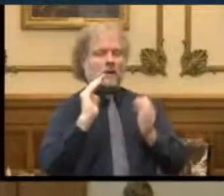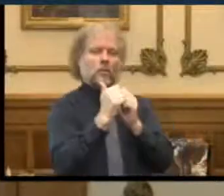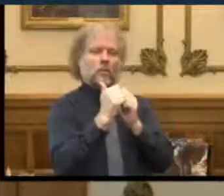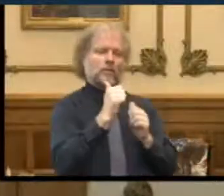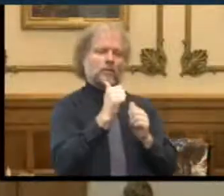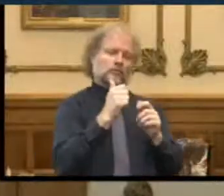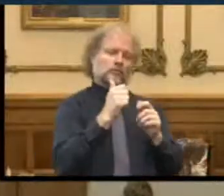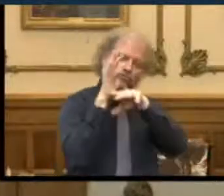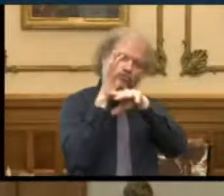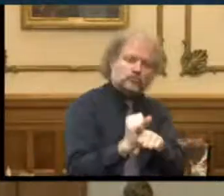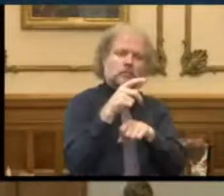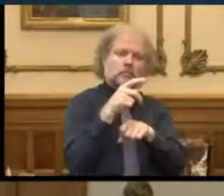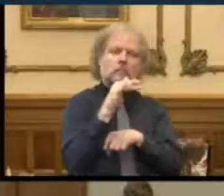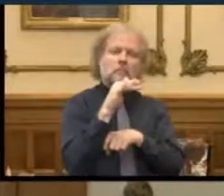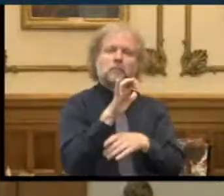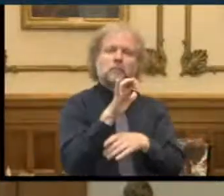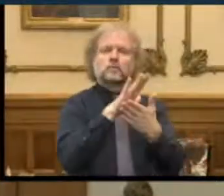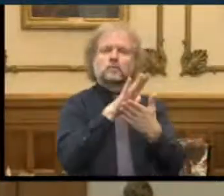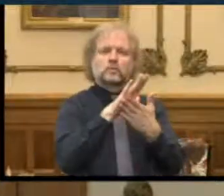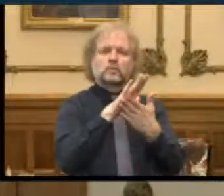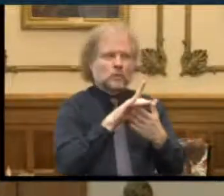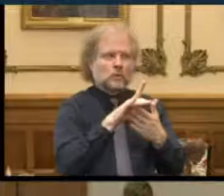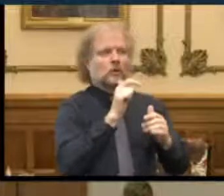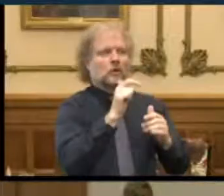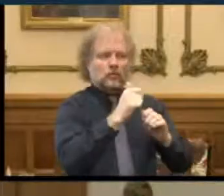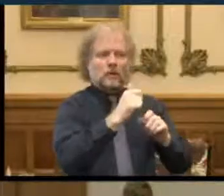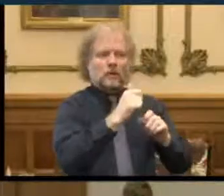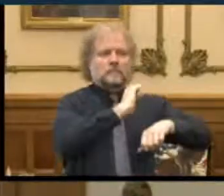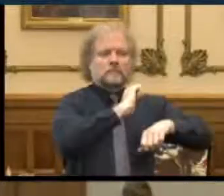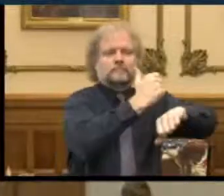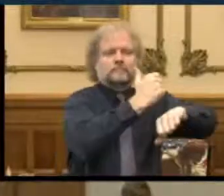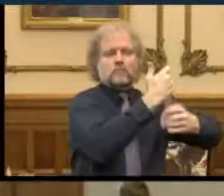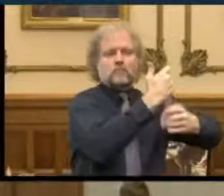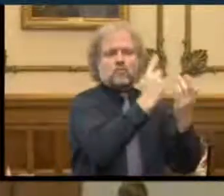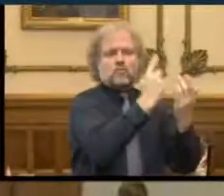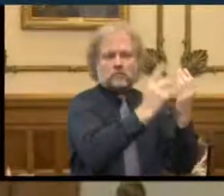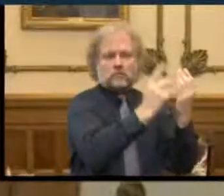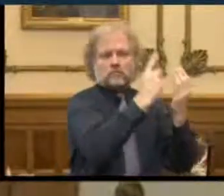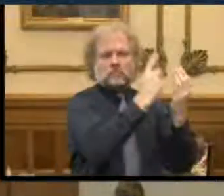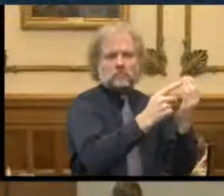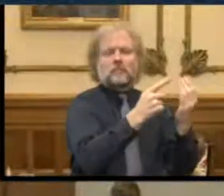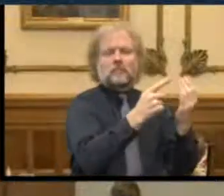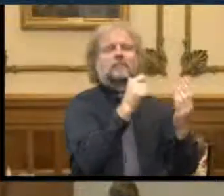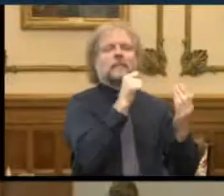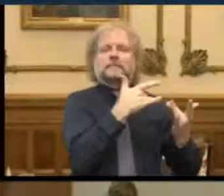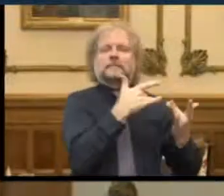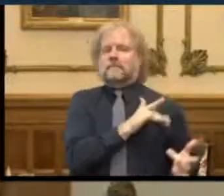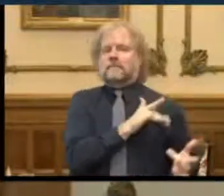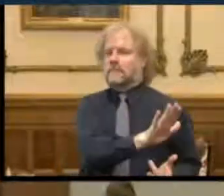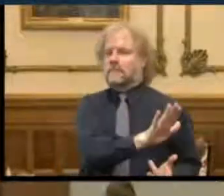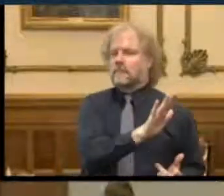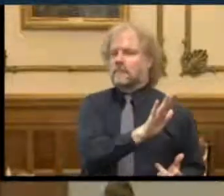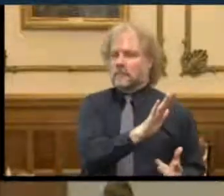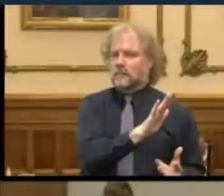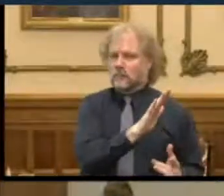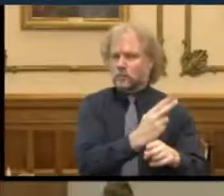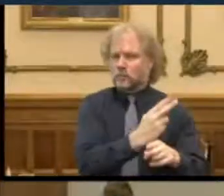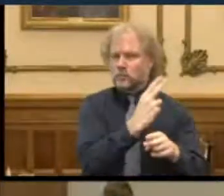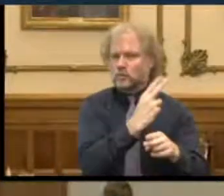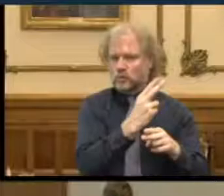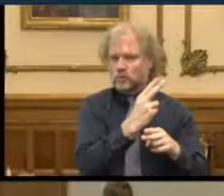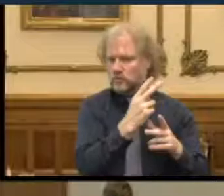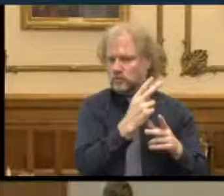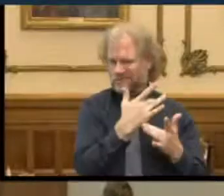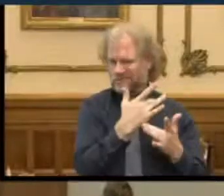school that is trying to build out programs that they're not typically used to doing in the general